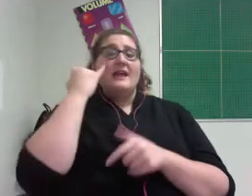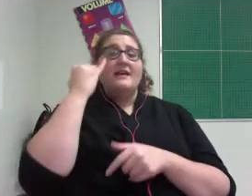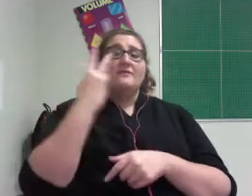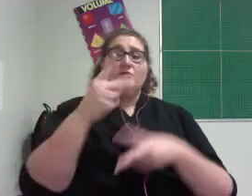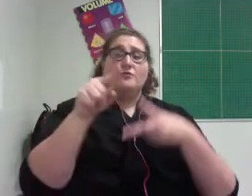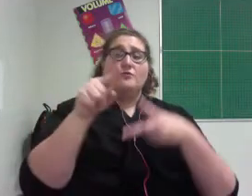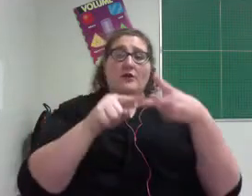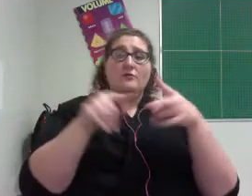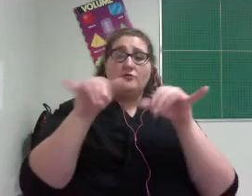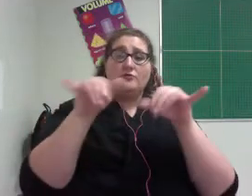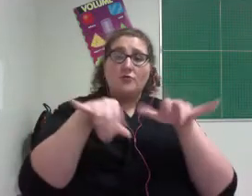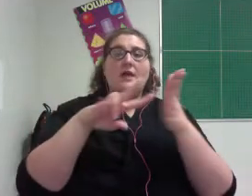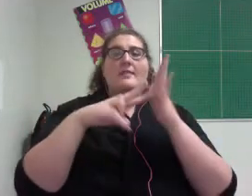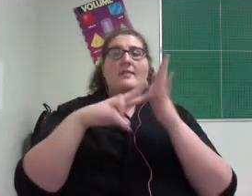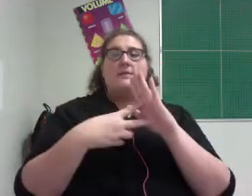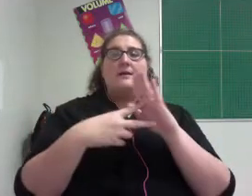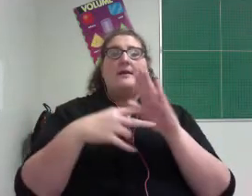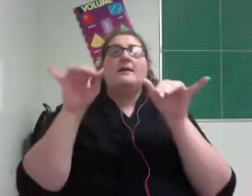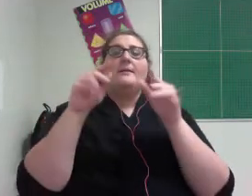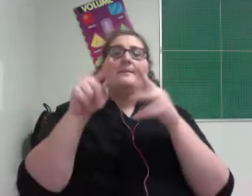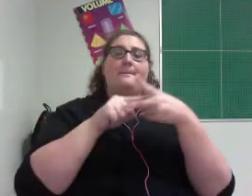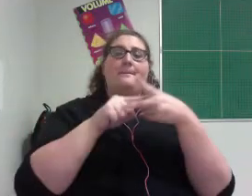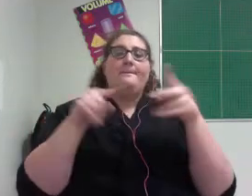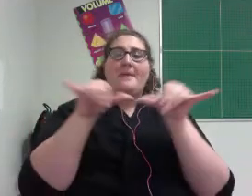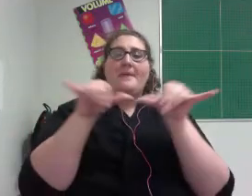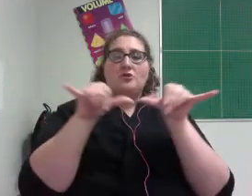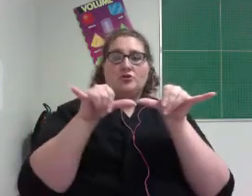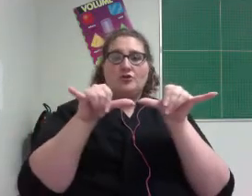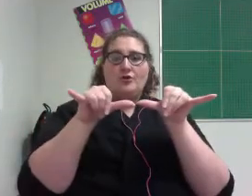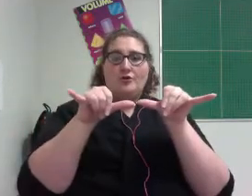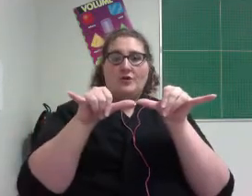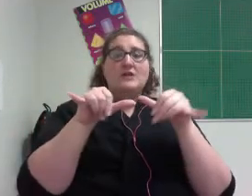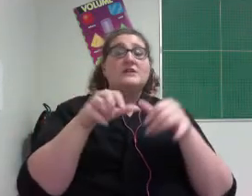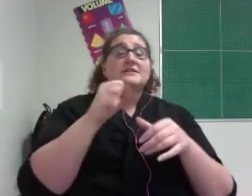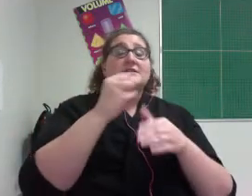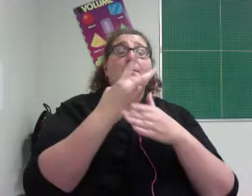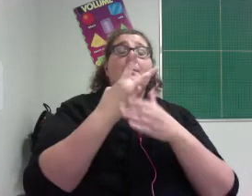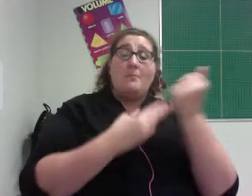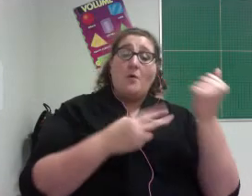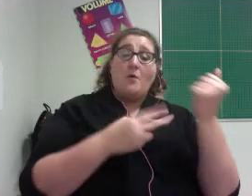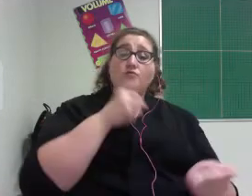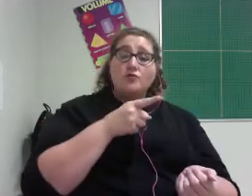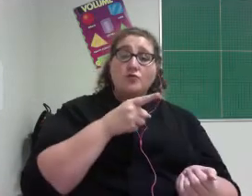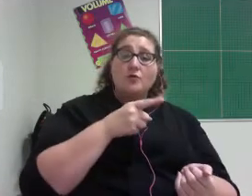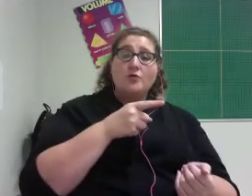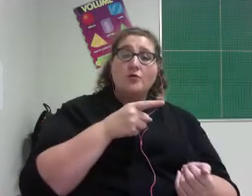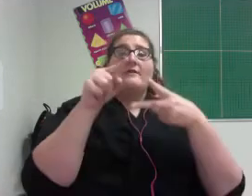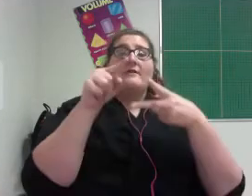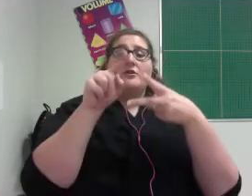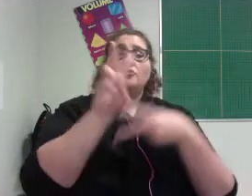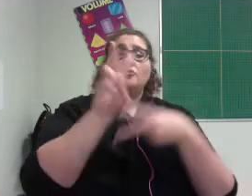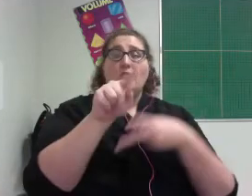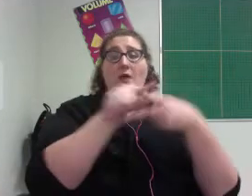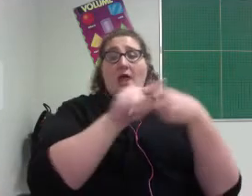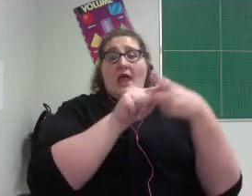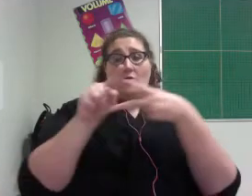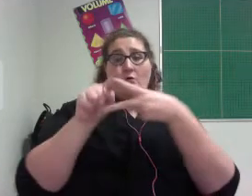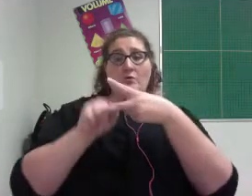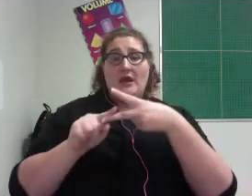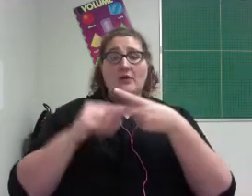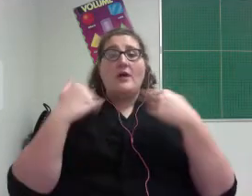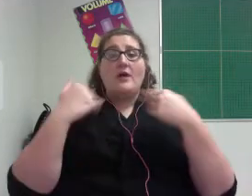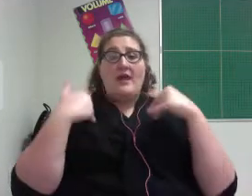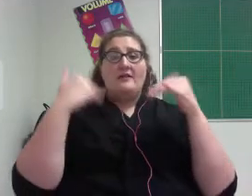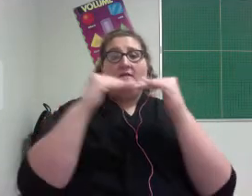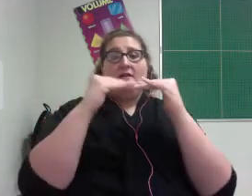Since both are true, we can say two angles have equal measure if and only if the angle measures